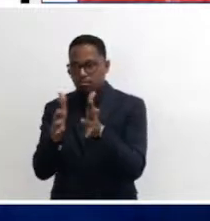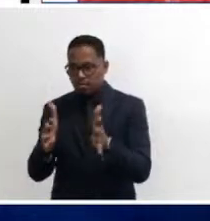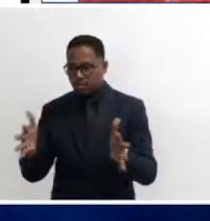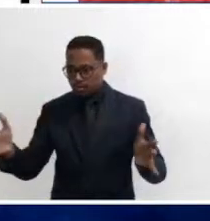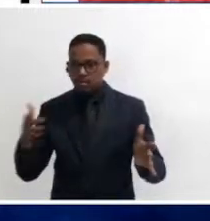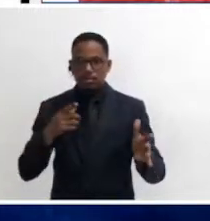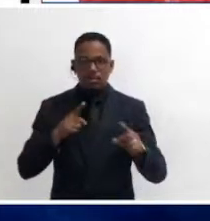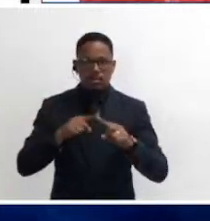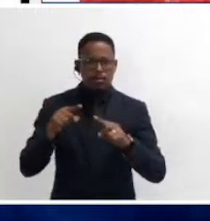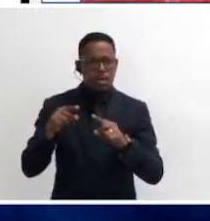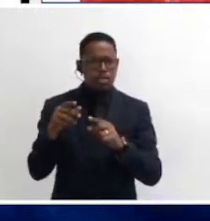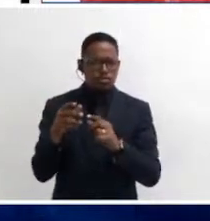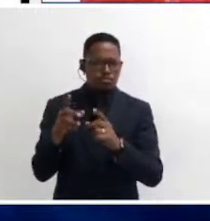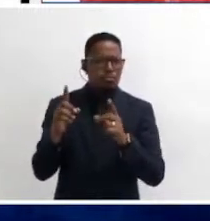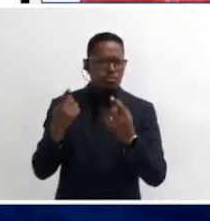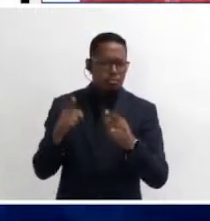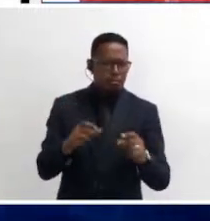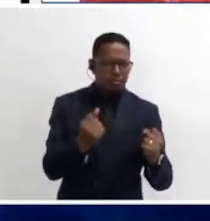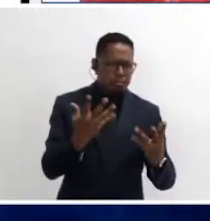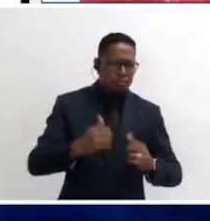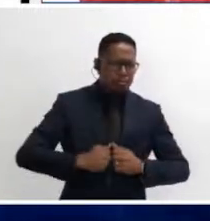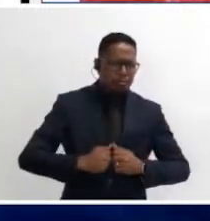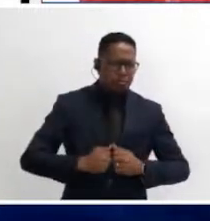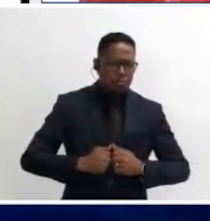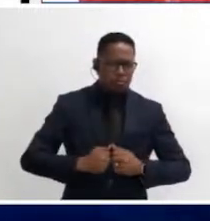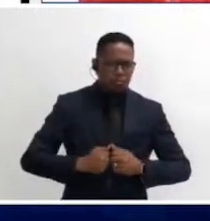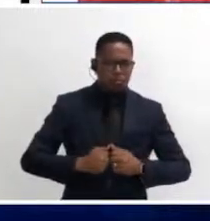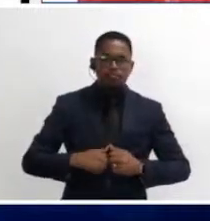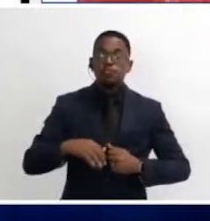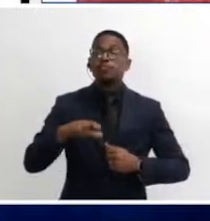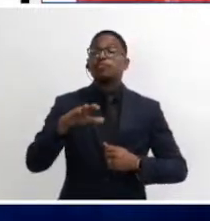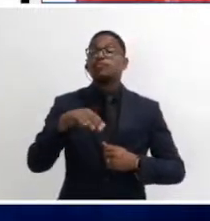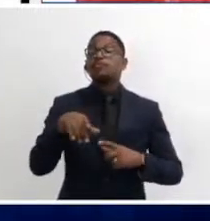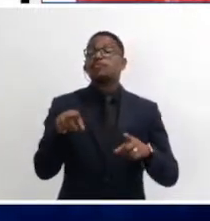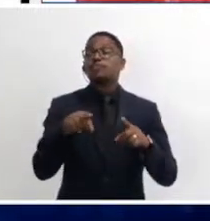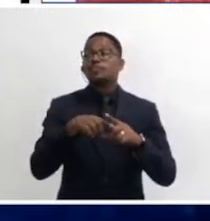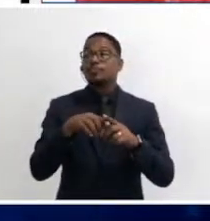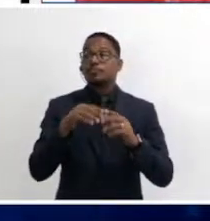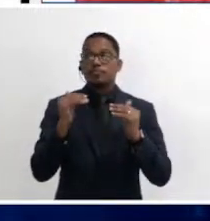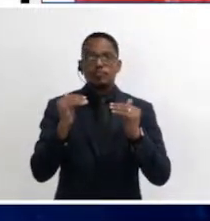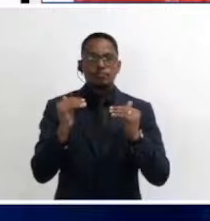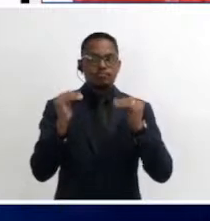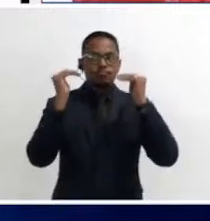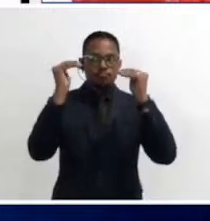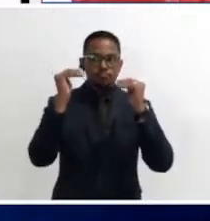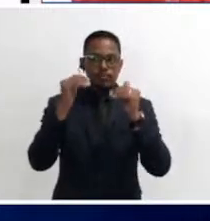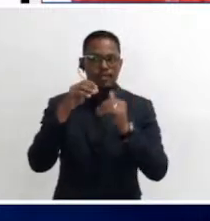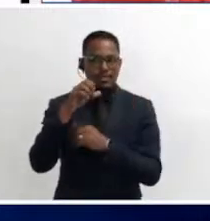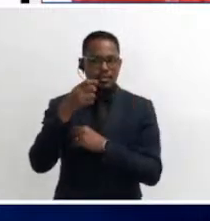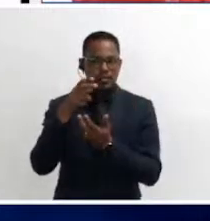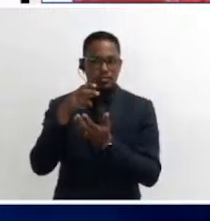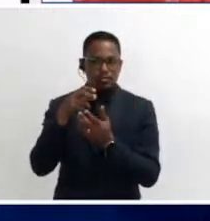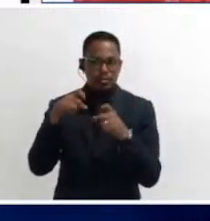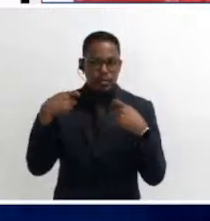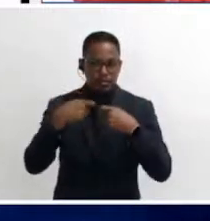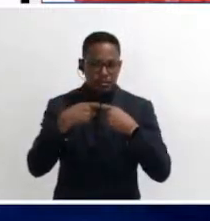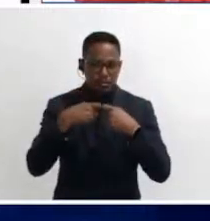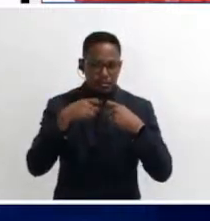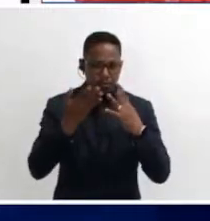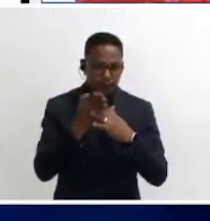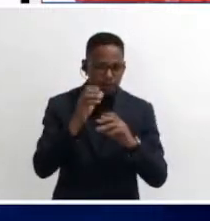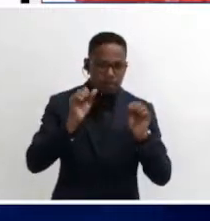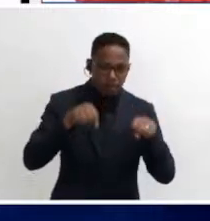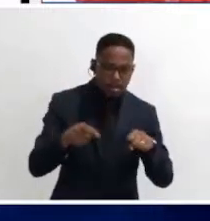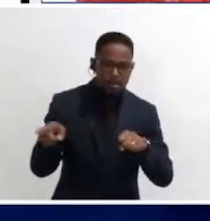So fabrication at the semiconductor level is at very, very small dimensions, and those have to